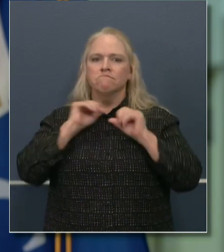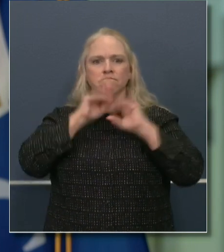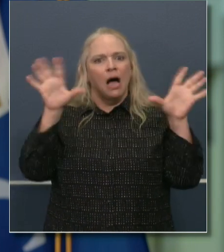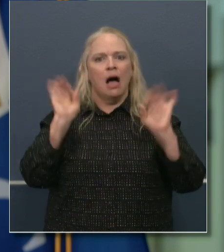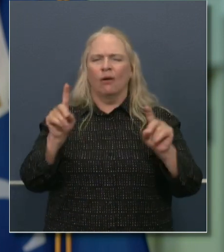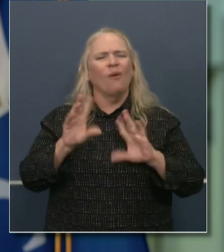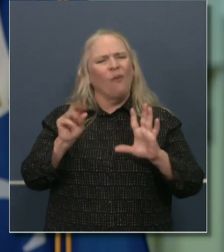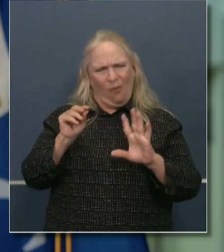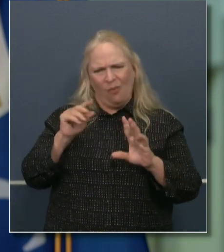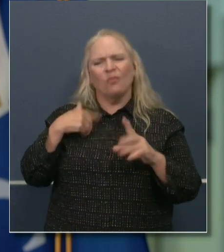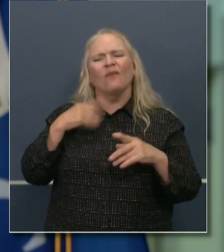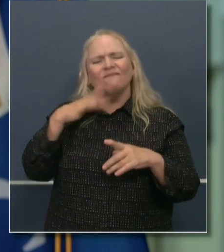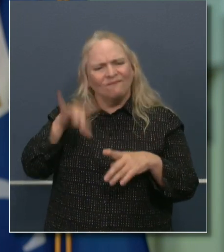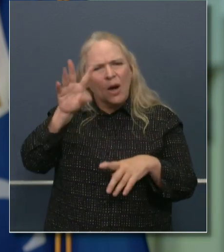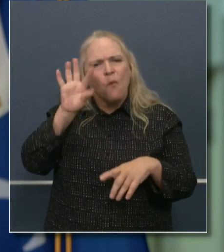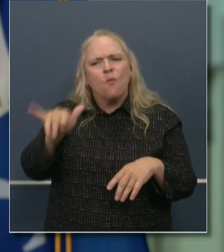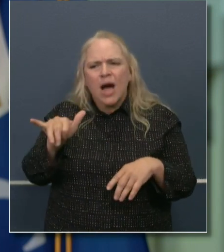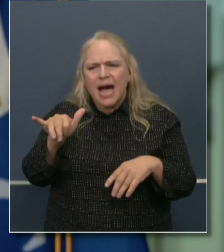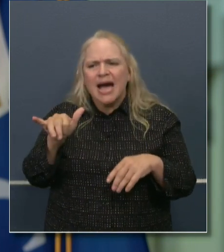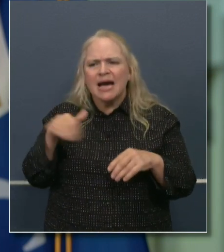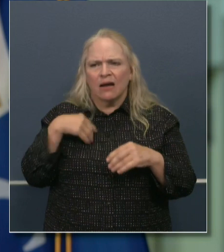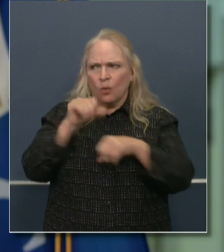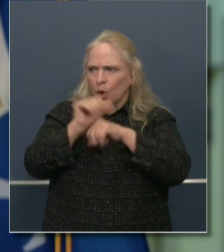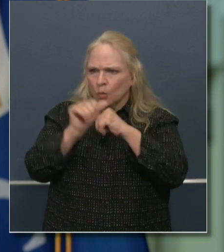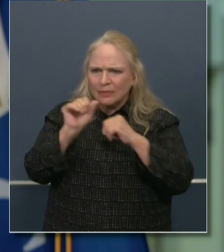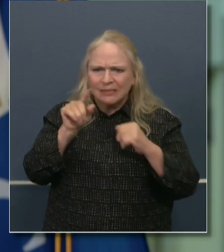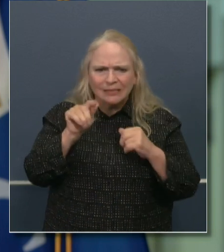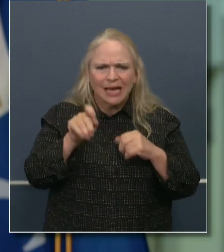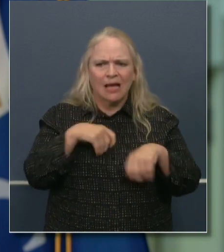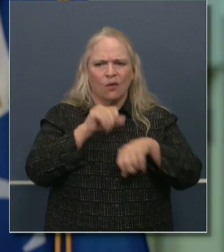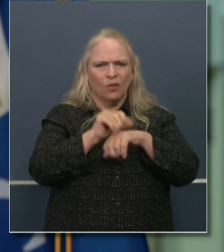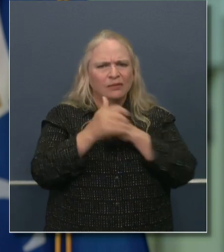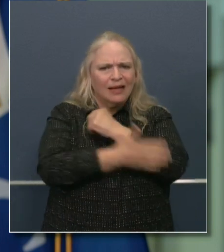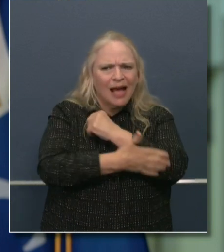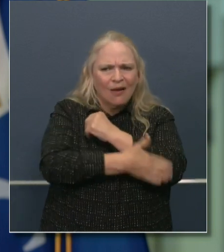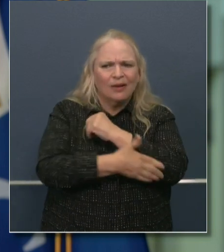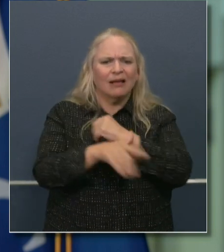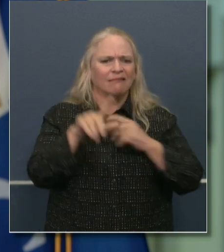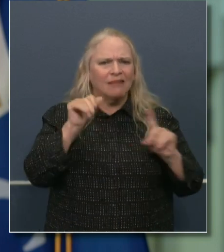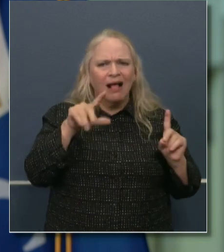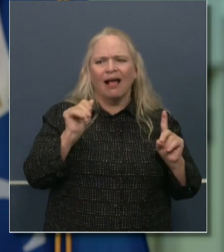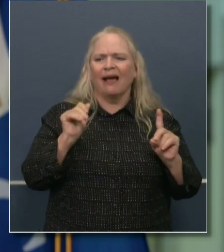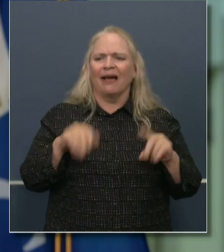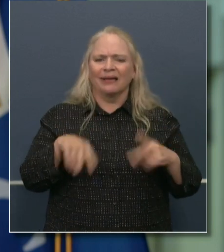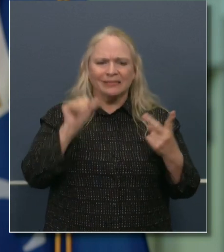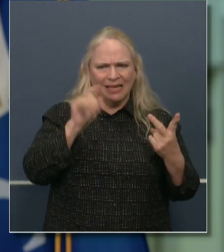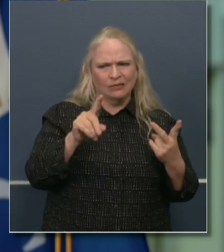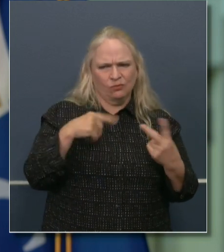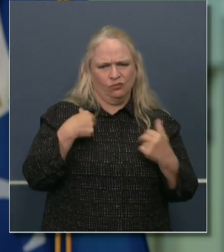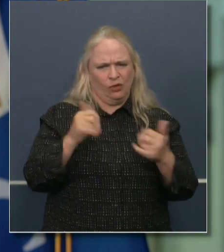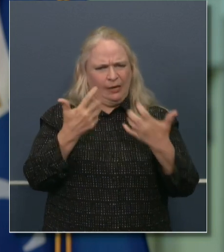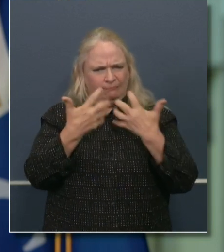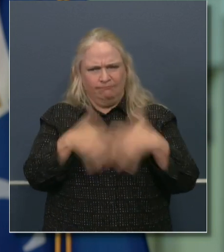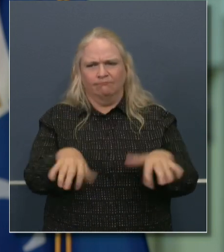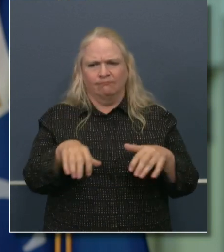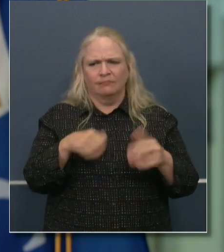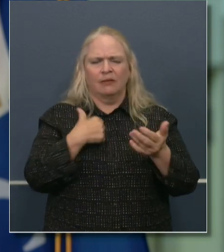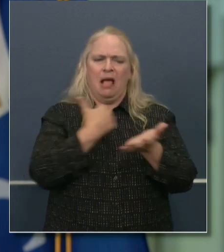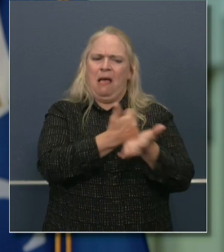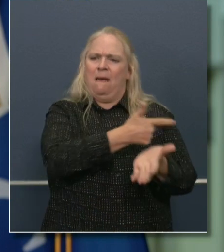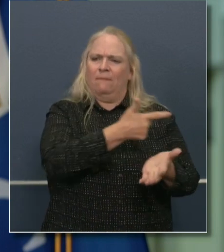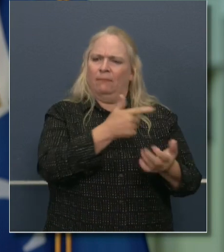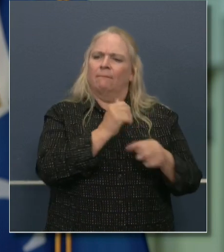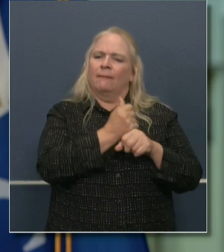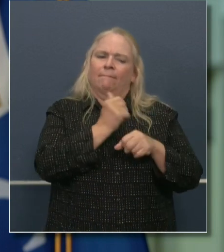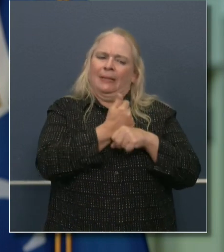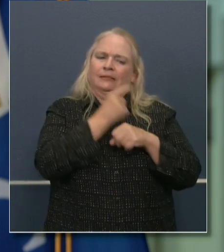with the state, not just the county in Los Angeles, and the team down in San Diego for the decision they made today.